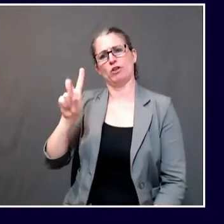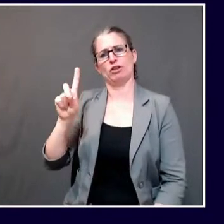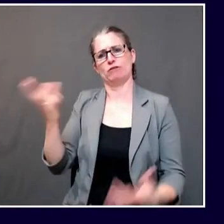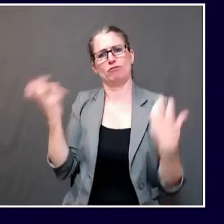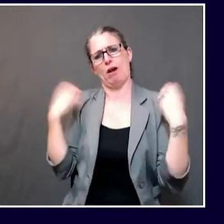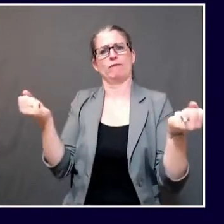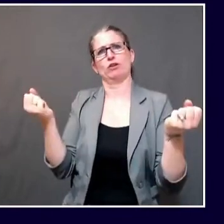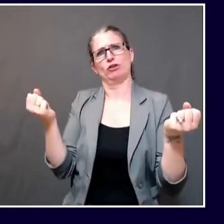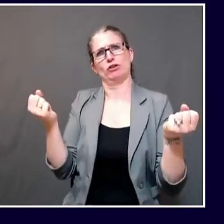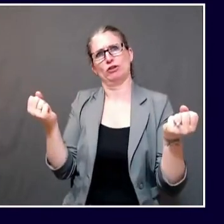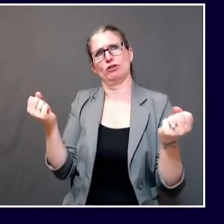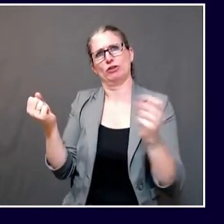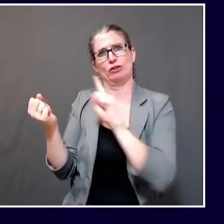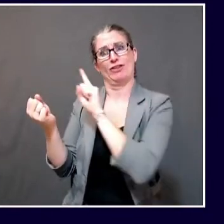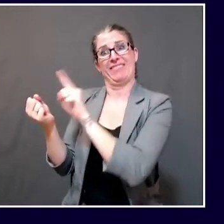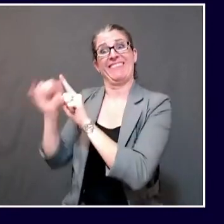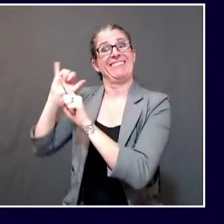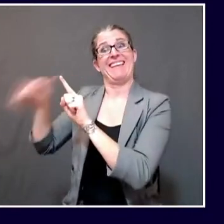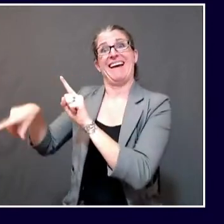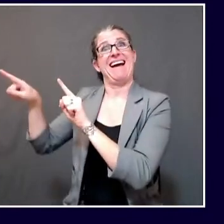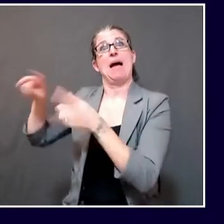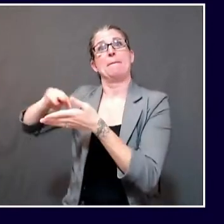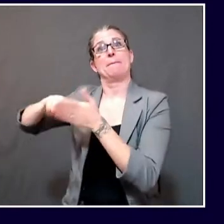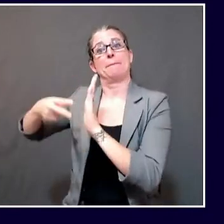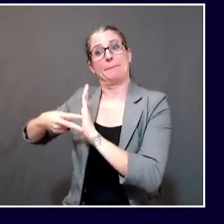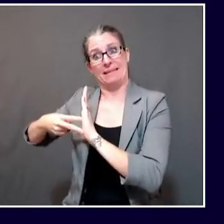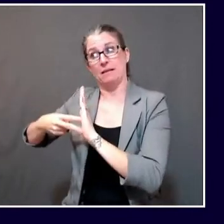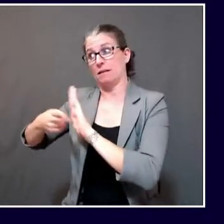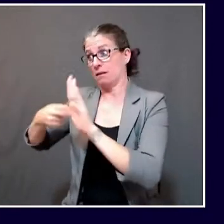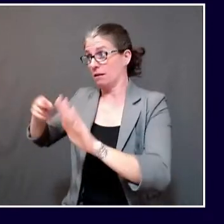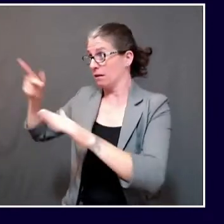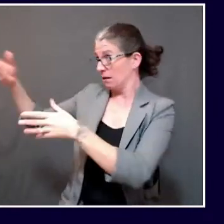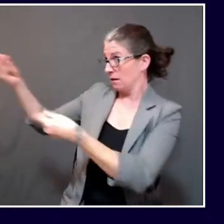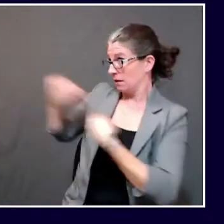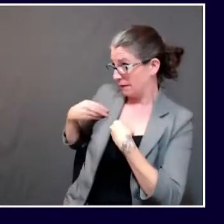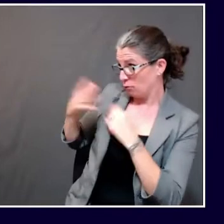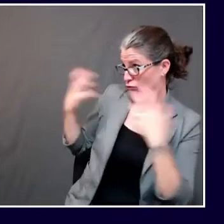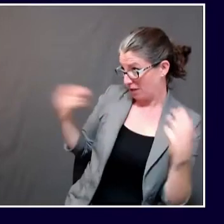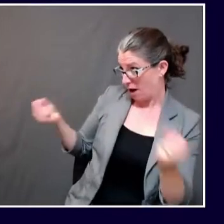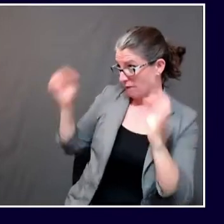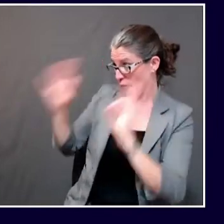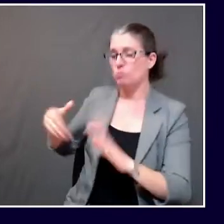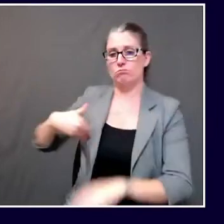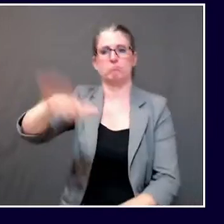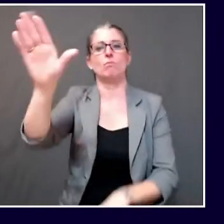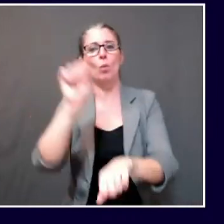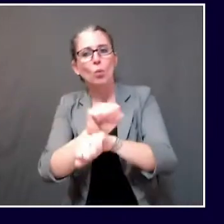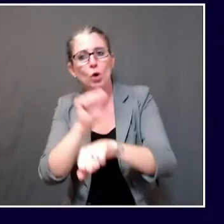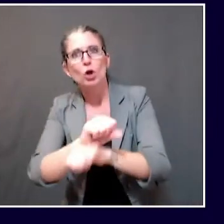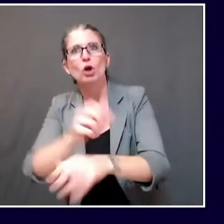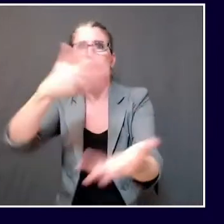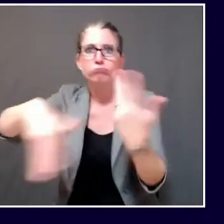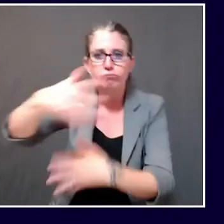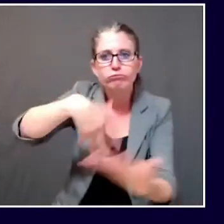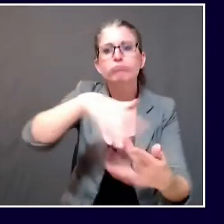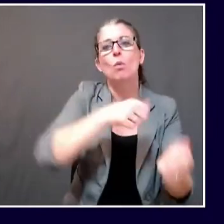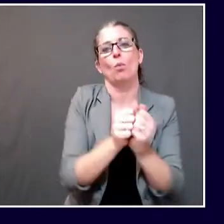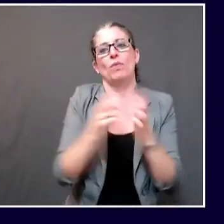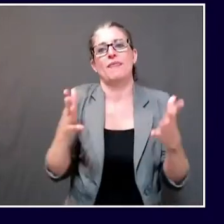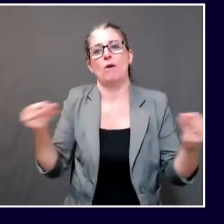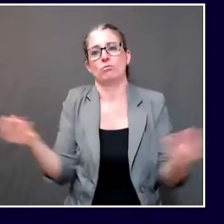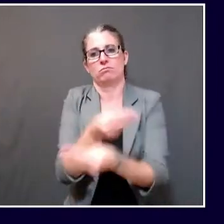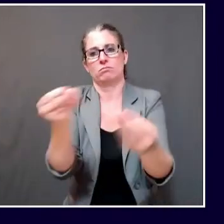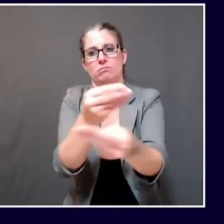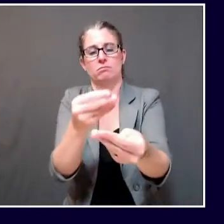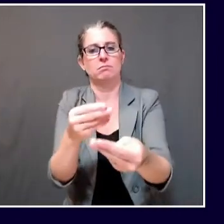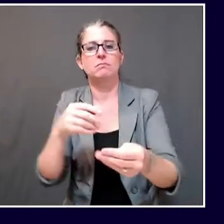transmitting COVID to anybody, based on all the science we know. And the algorithm that we follow has a number of twists and turns in it. But